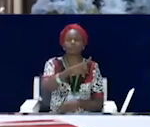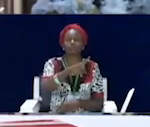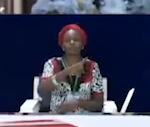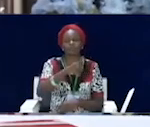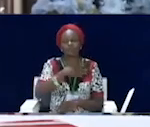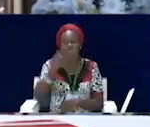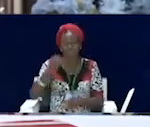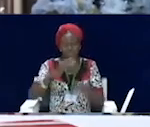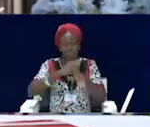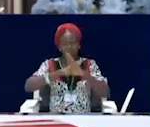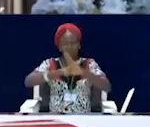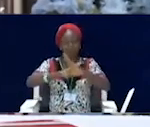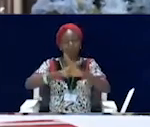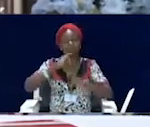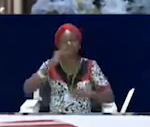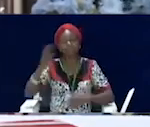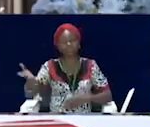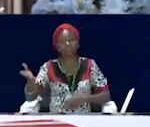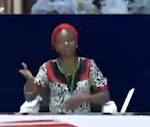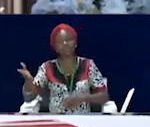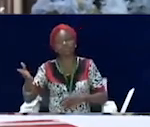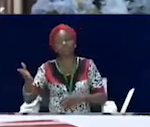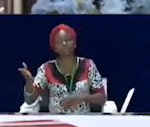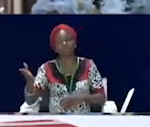and the insulator is there,